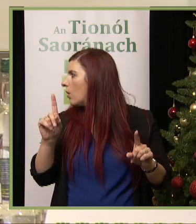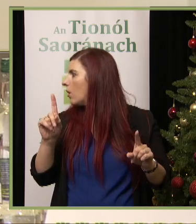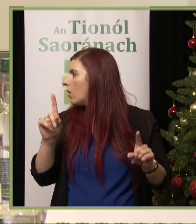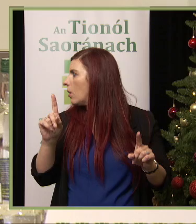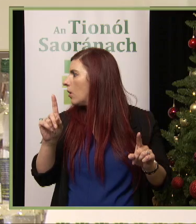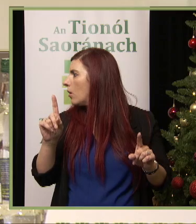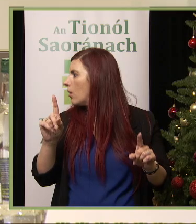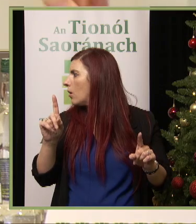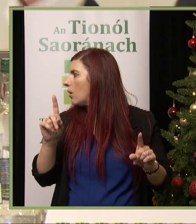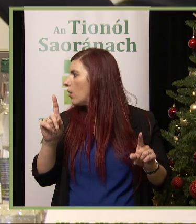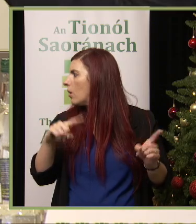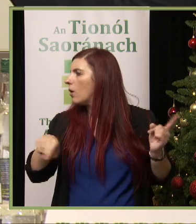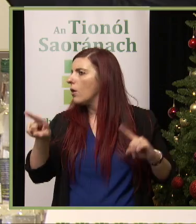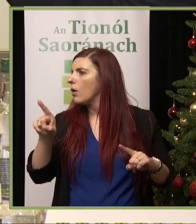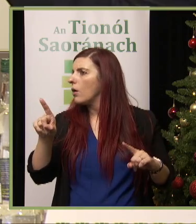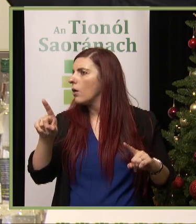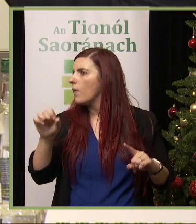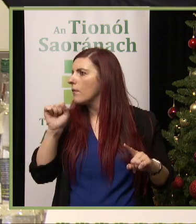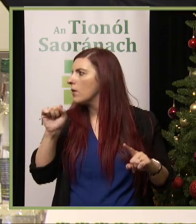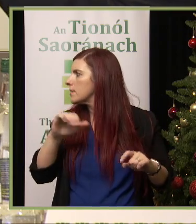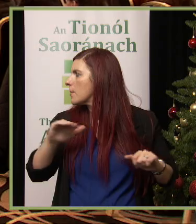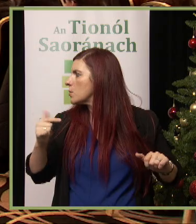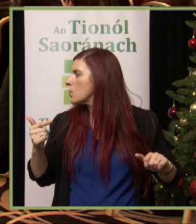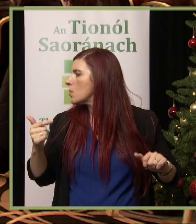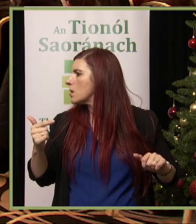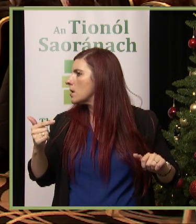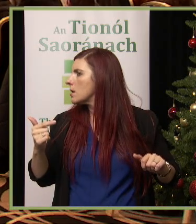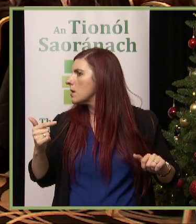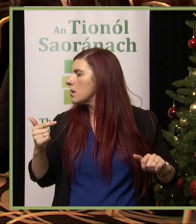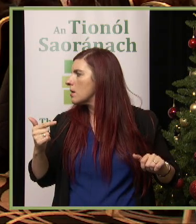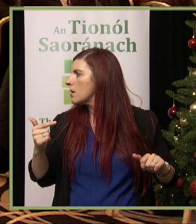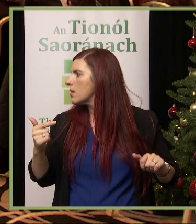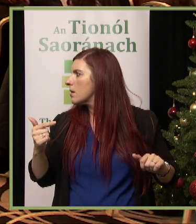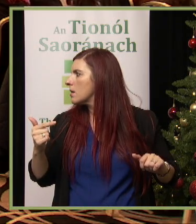can we get the microphone to Nicole on table 2, please? Dave.